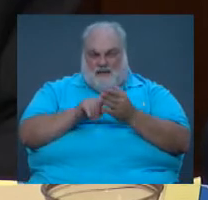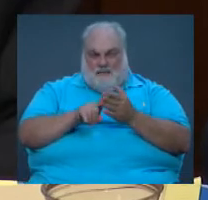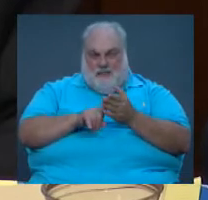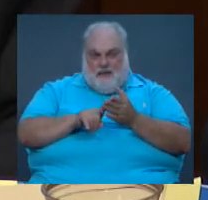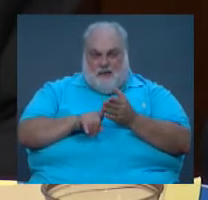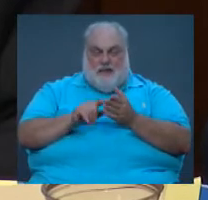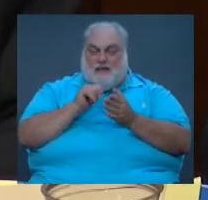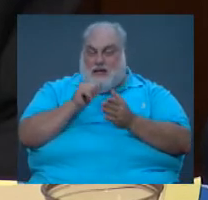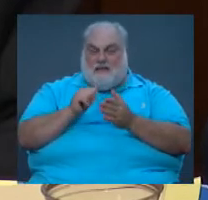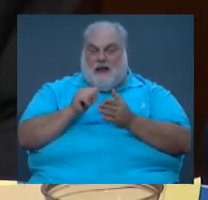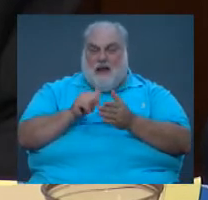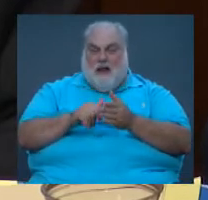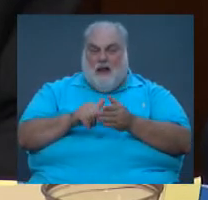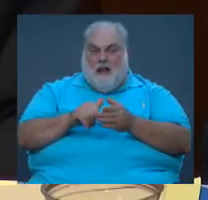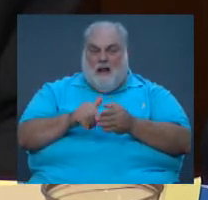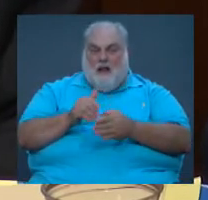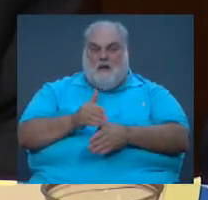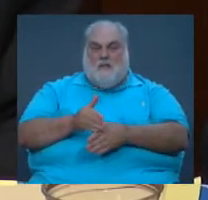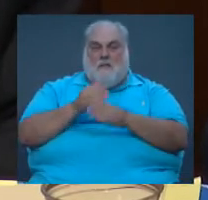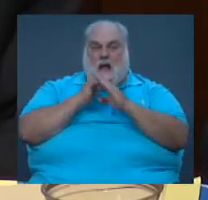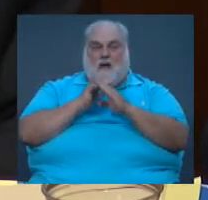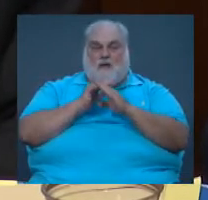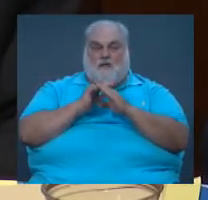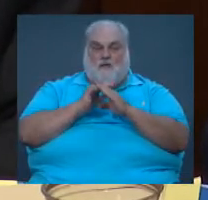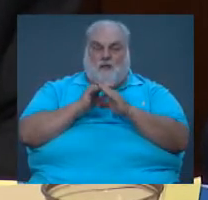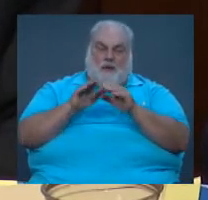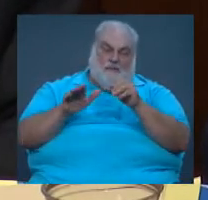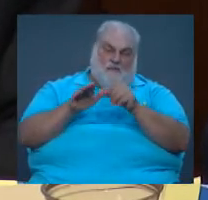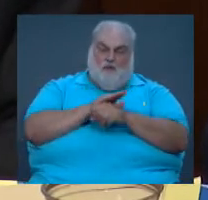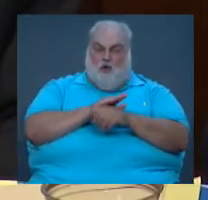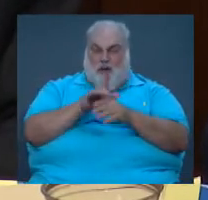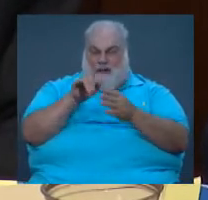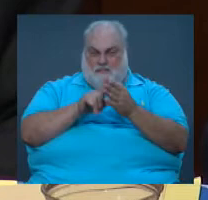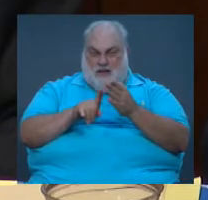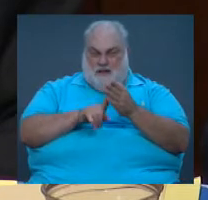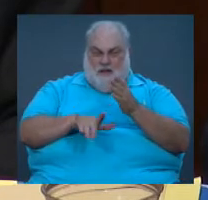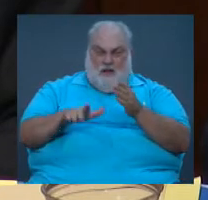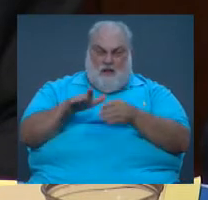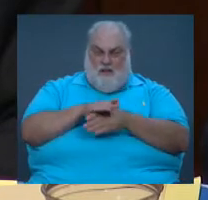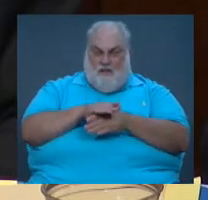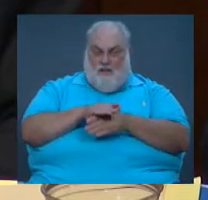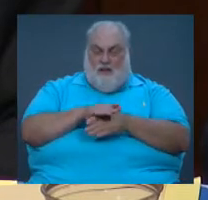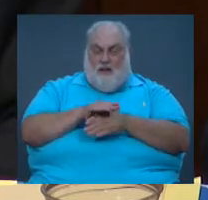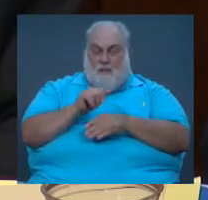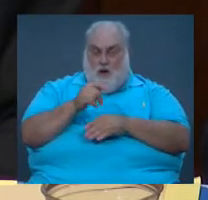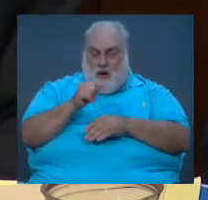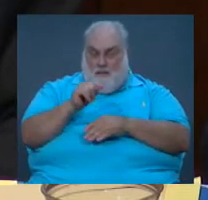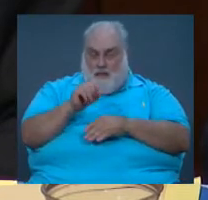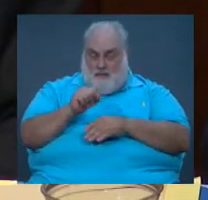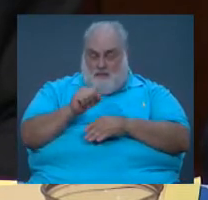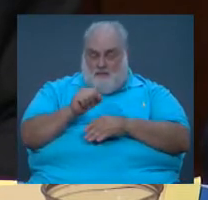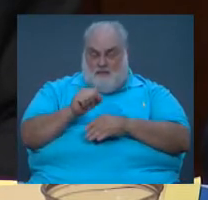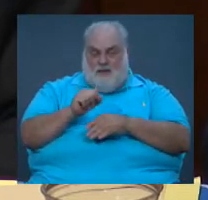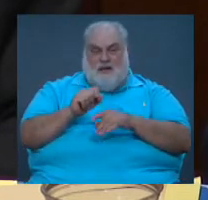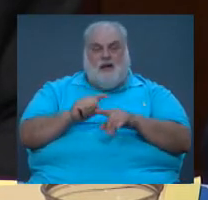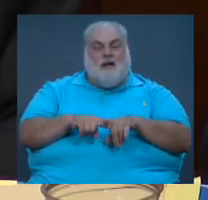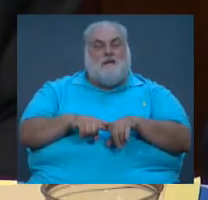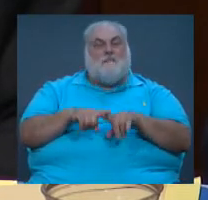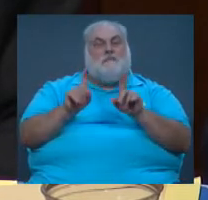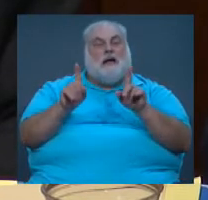doesn't preclude us from inspecting the entire complex as we do now. This just